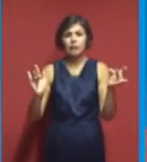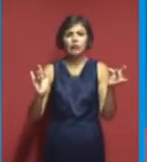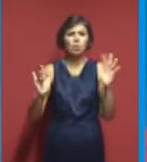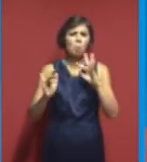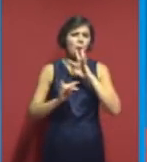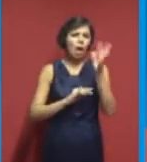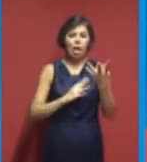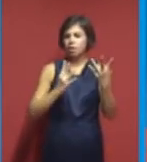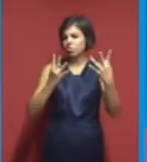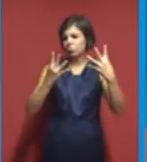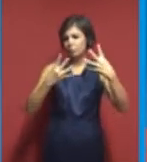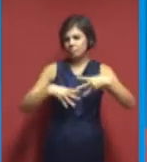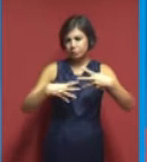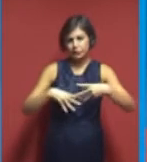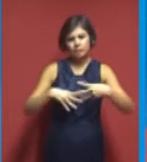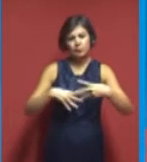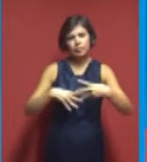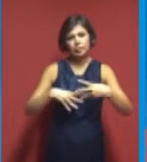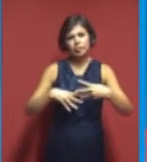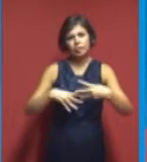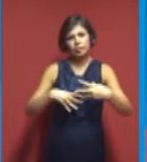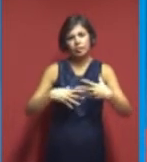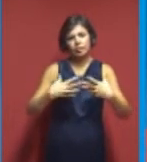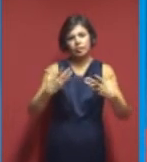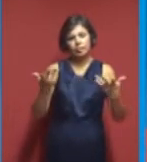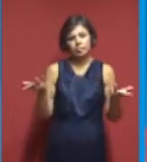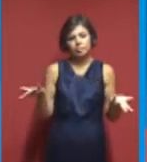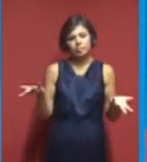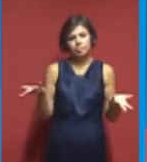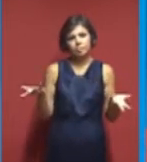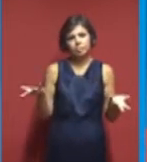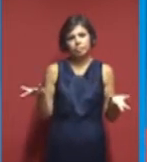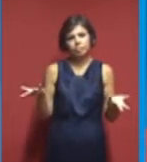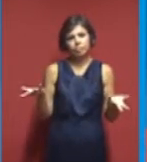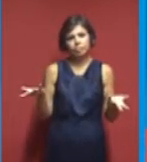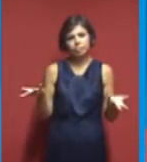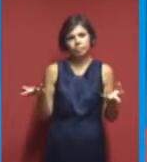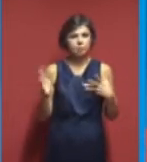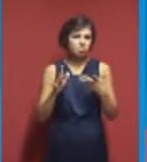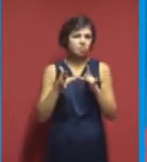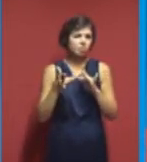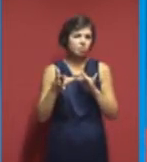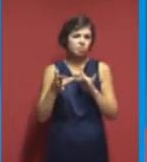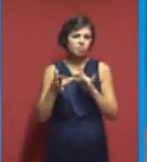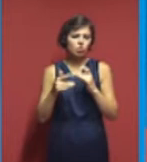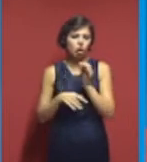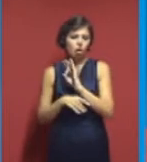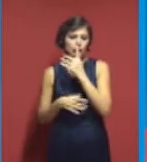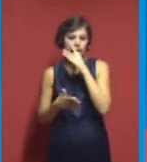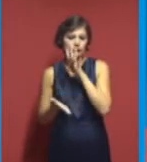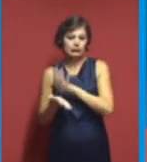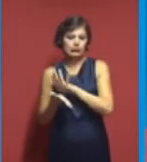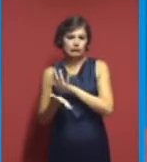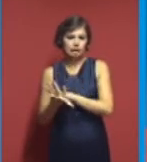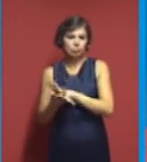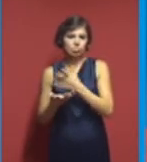what Gutenberg discovered in the 15th centuries, of Marconi at the beginning of the 20th century. It means that we